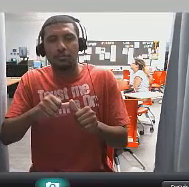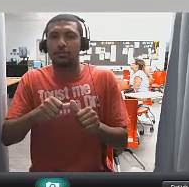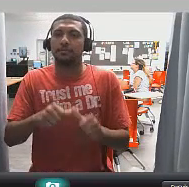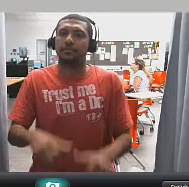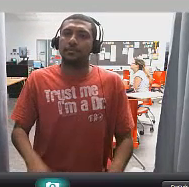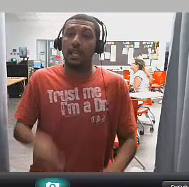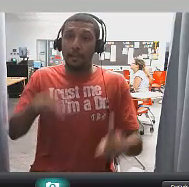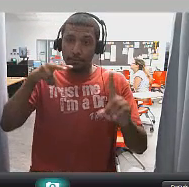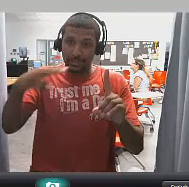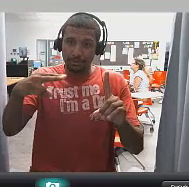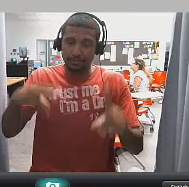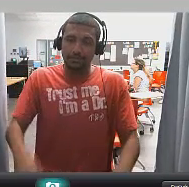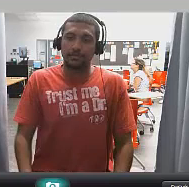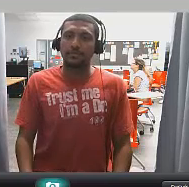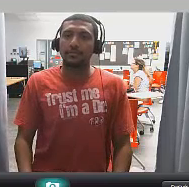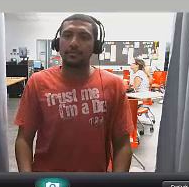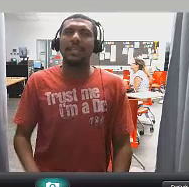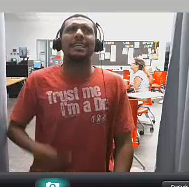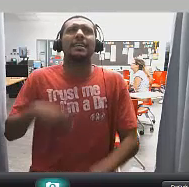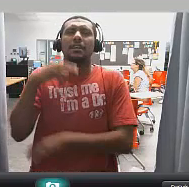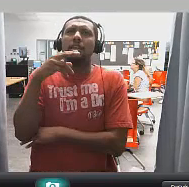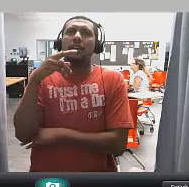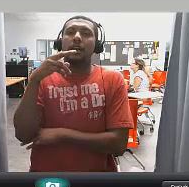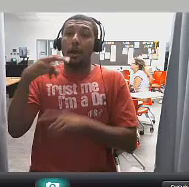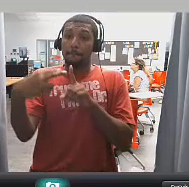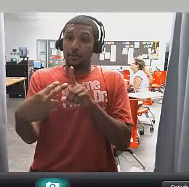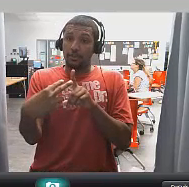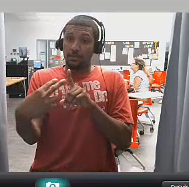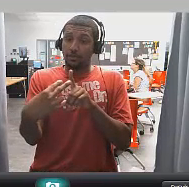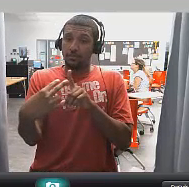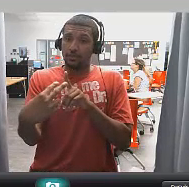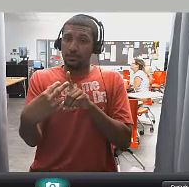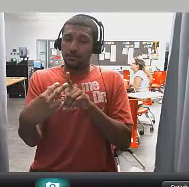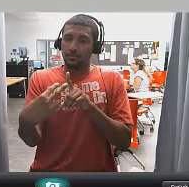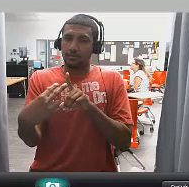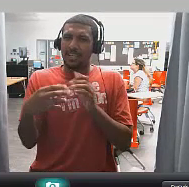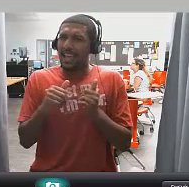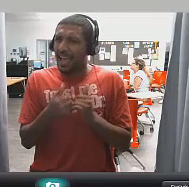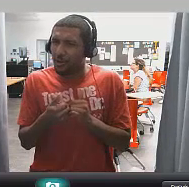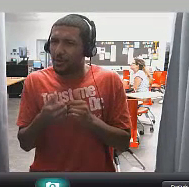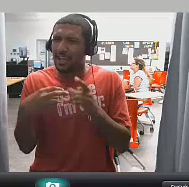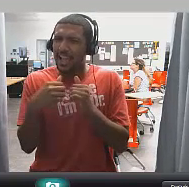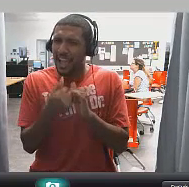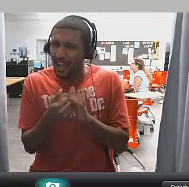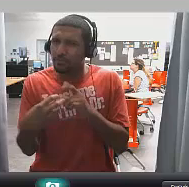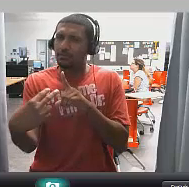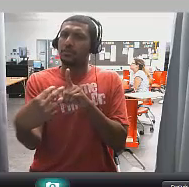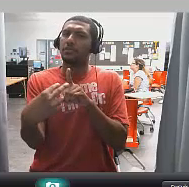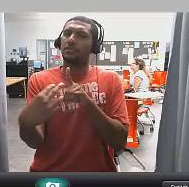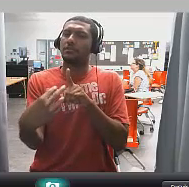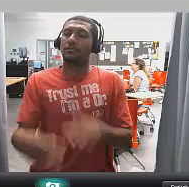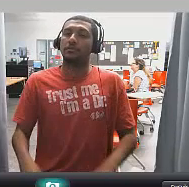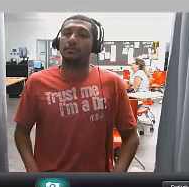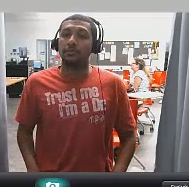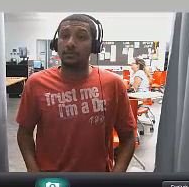Now, let's think about ourselves. How do we perceive ourselves? What is the map that we use to view ourselves? Well, it's like what